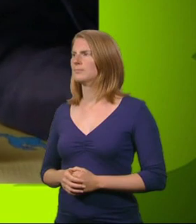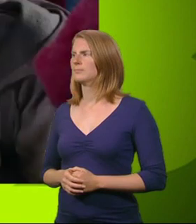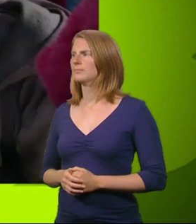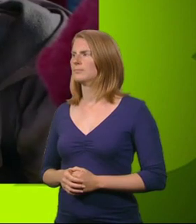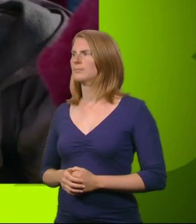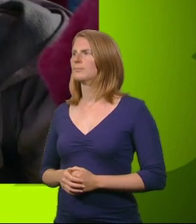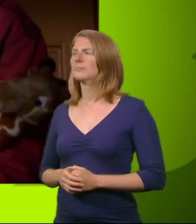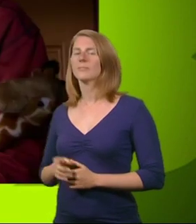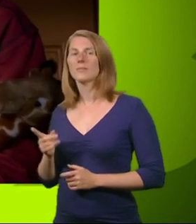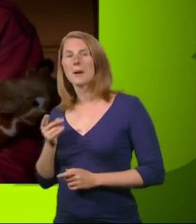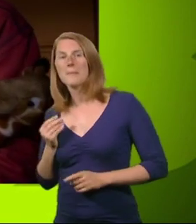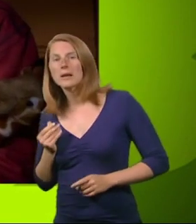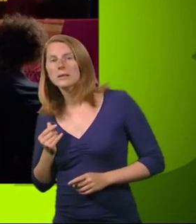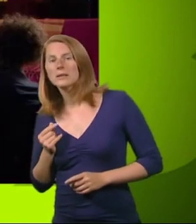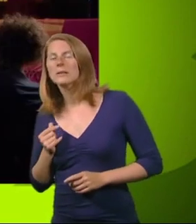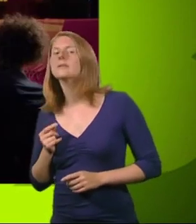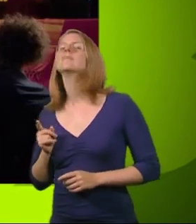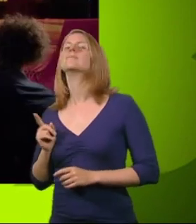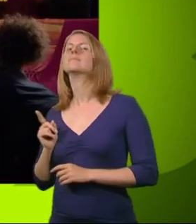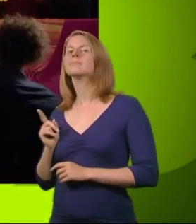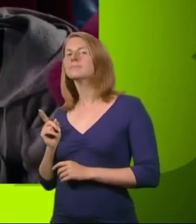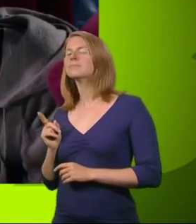A soul. You mean money?